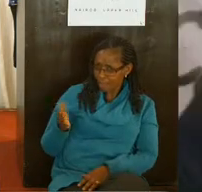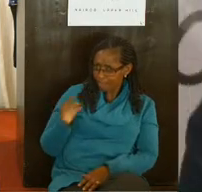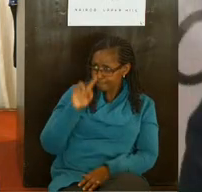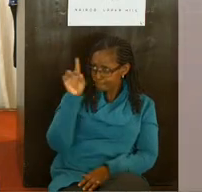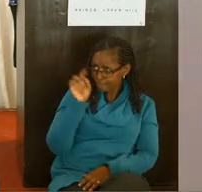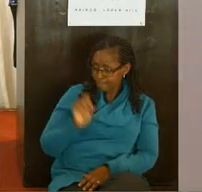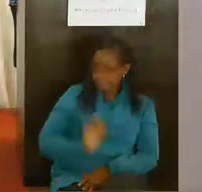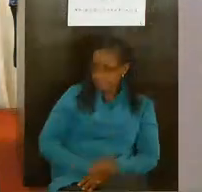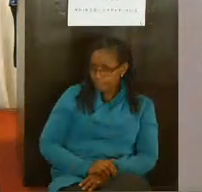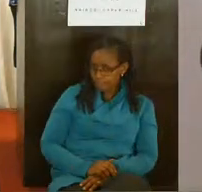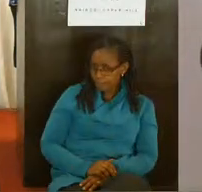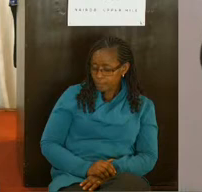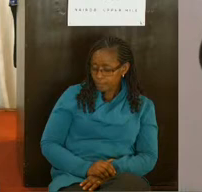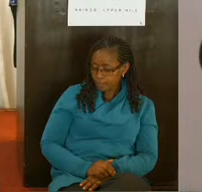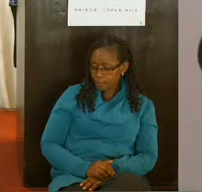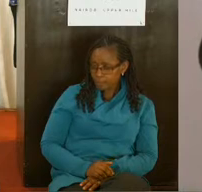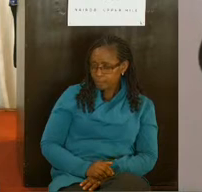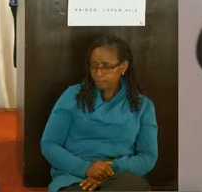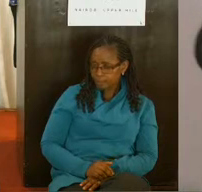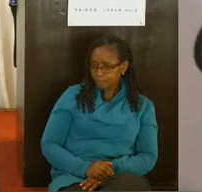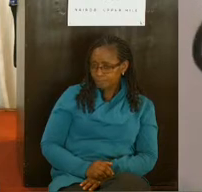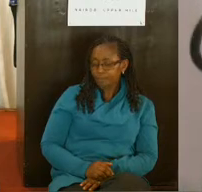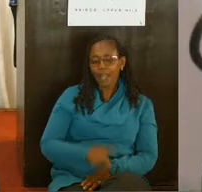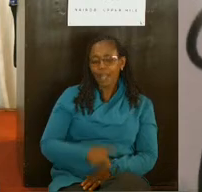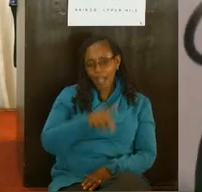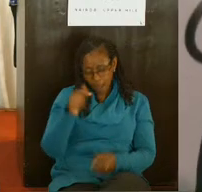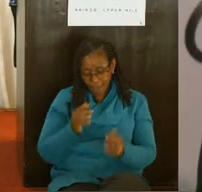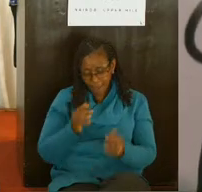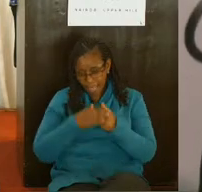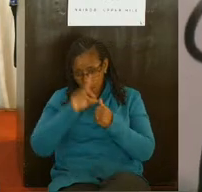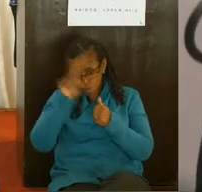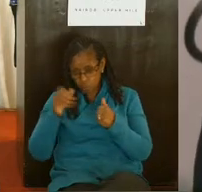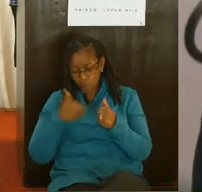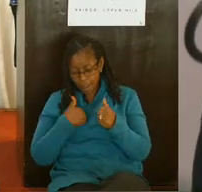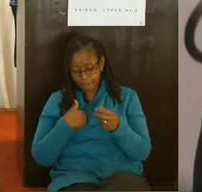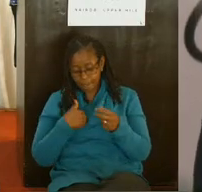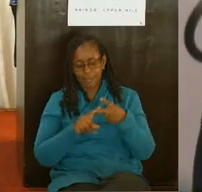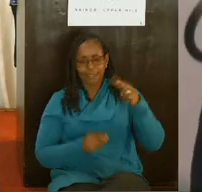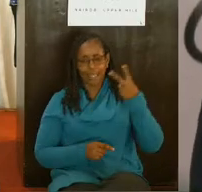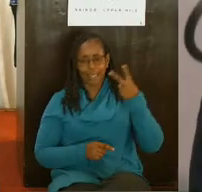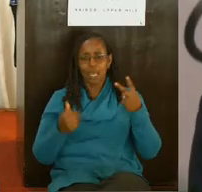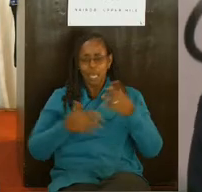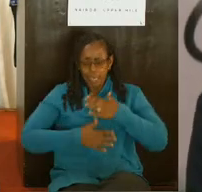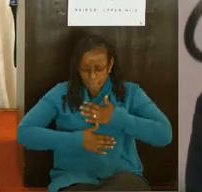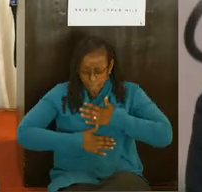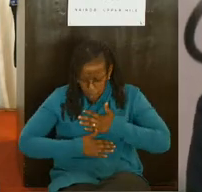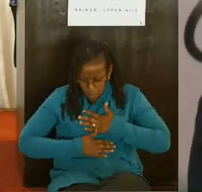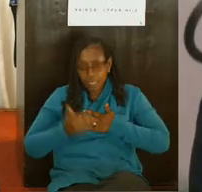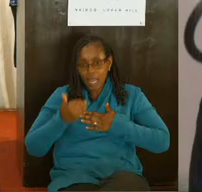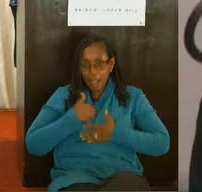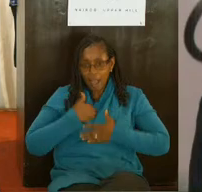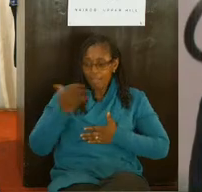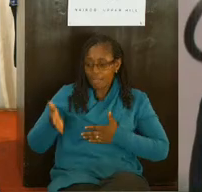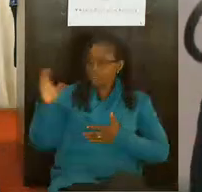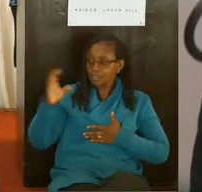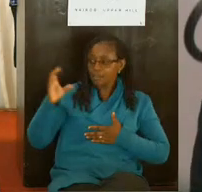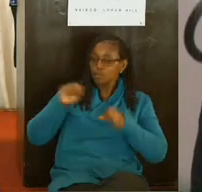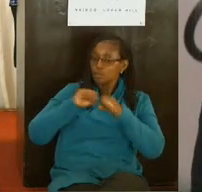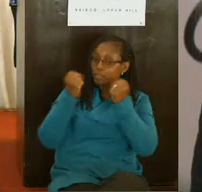let me ask you another question there are nine of them please uh bear with me is there dignity in Civil Society